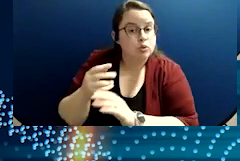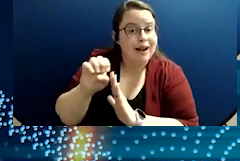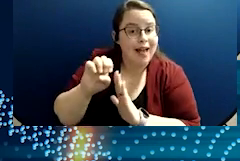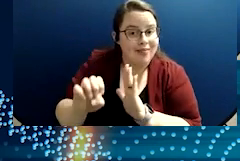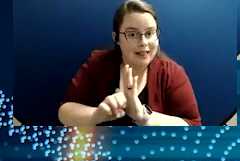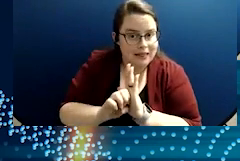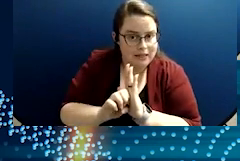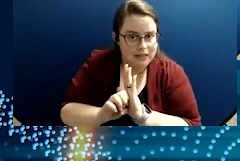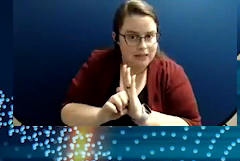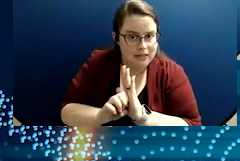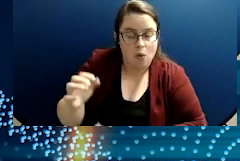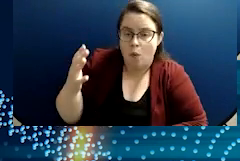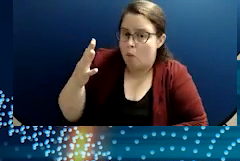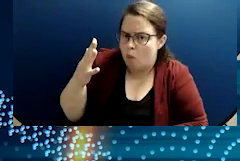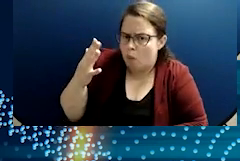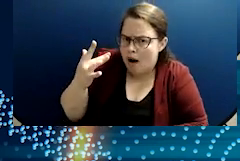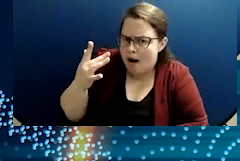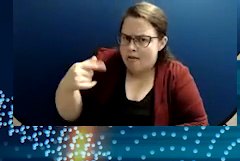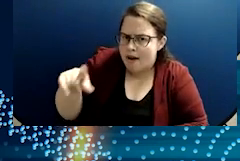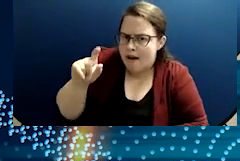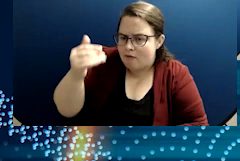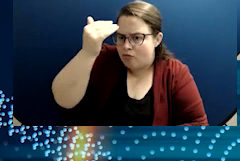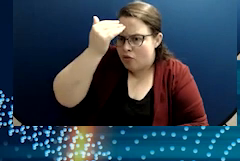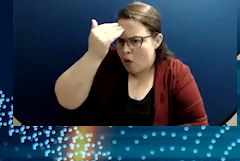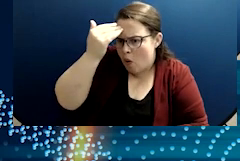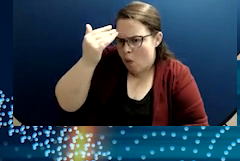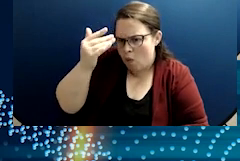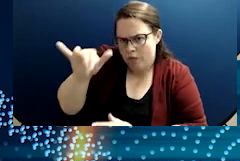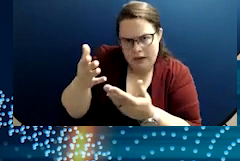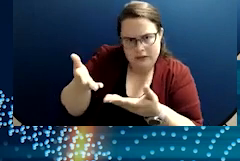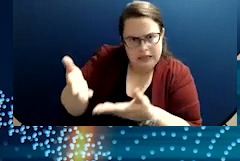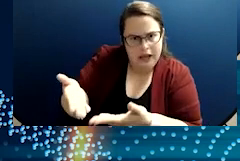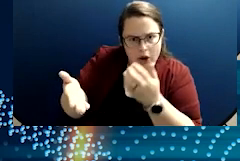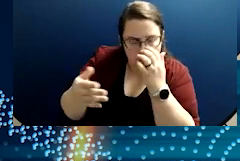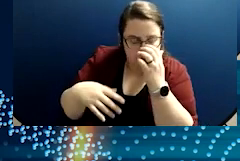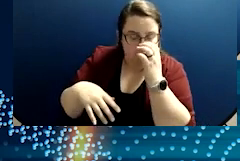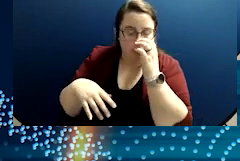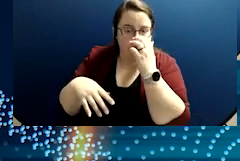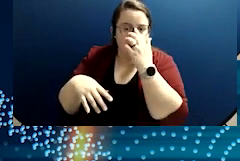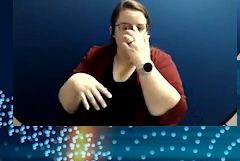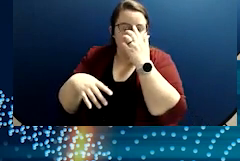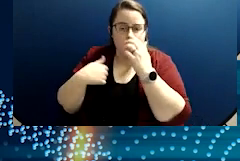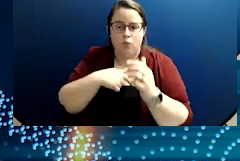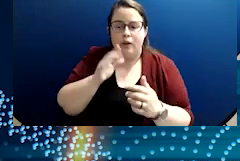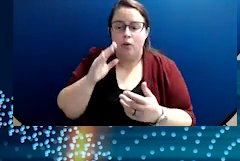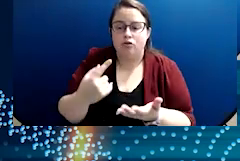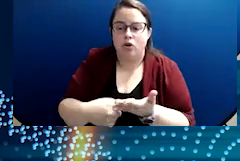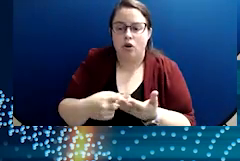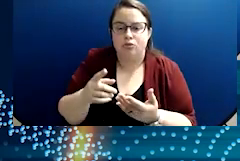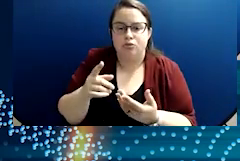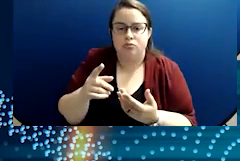why they need to know about it. We're going to be talking to a